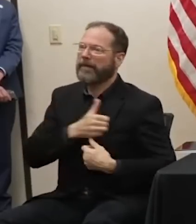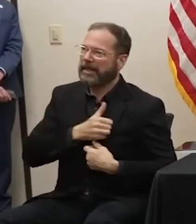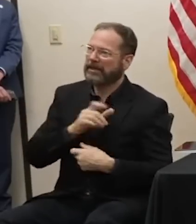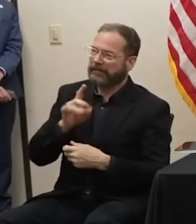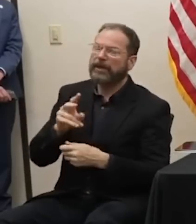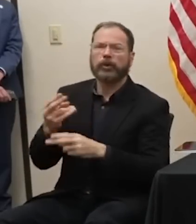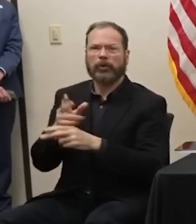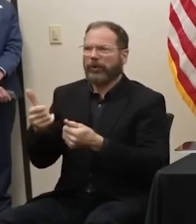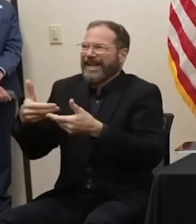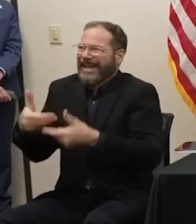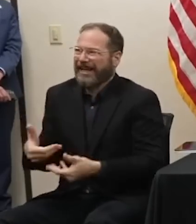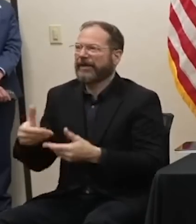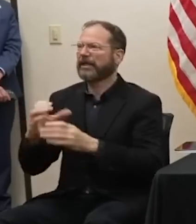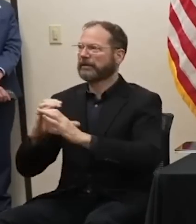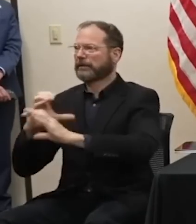Safety, the military